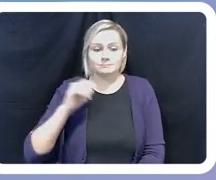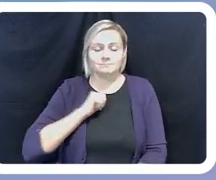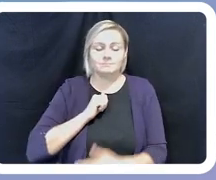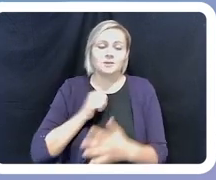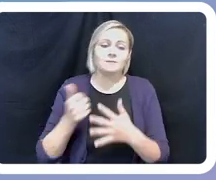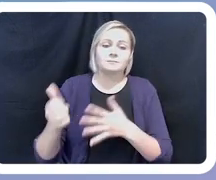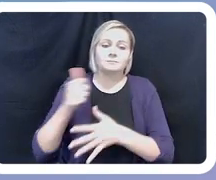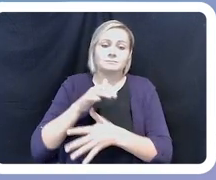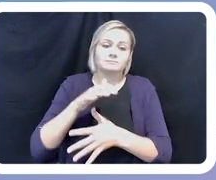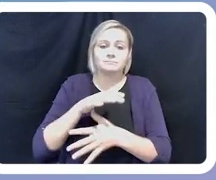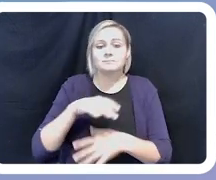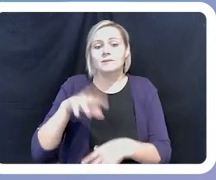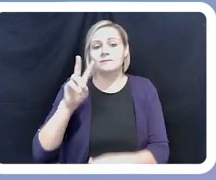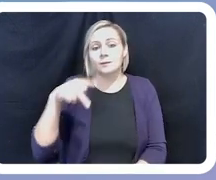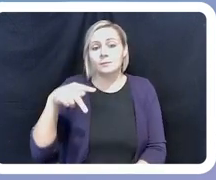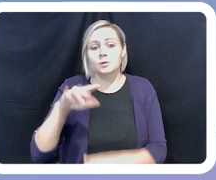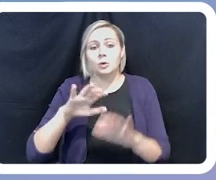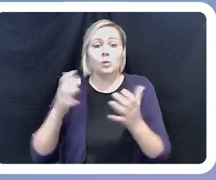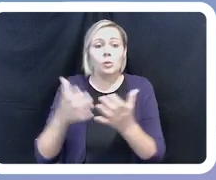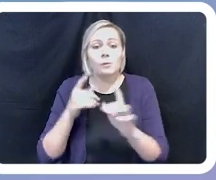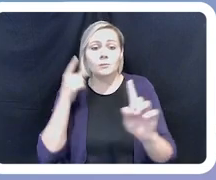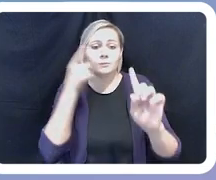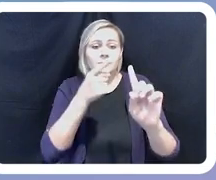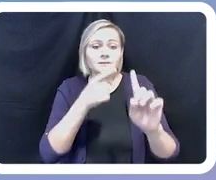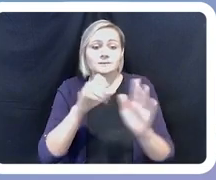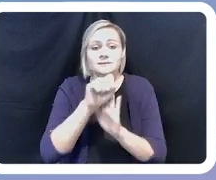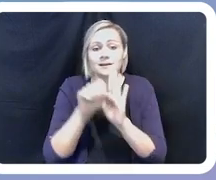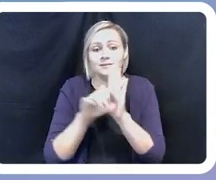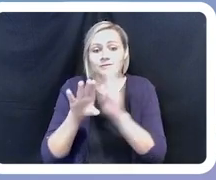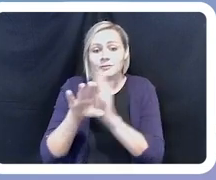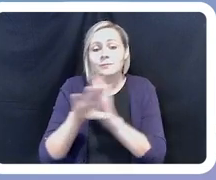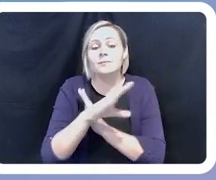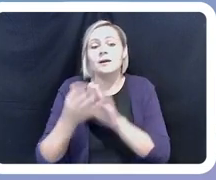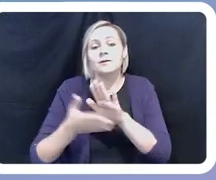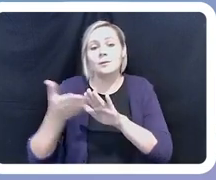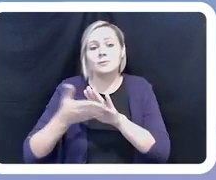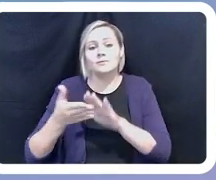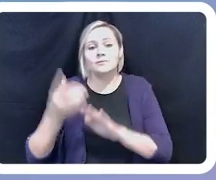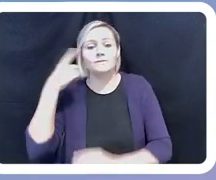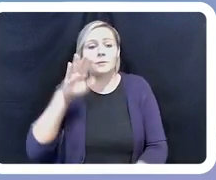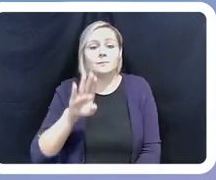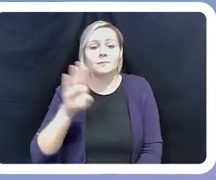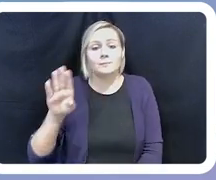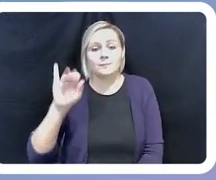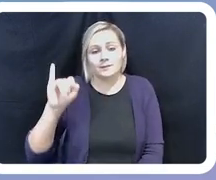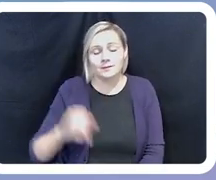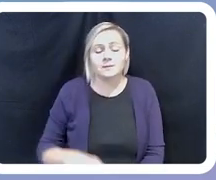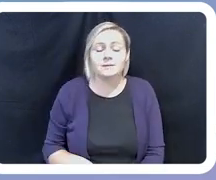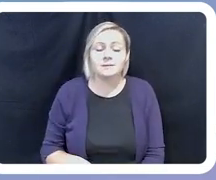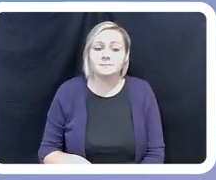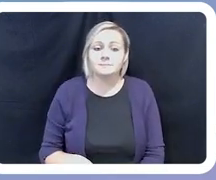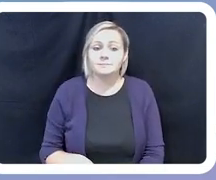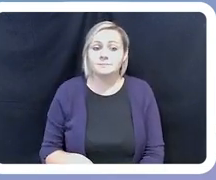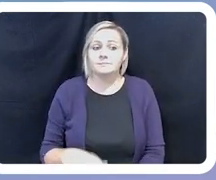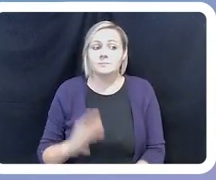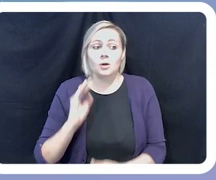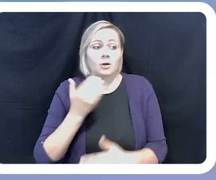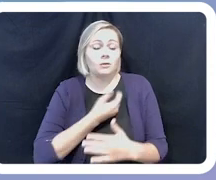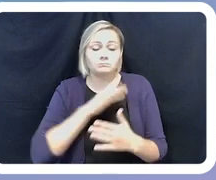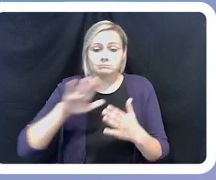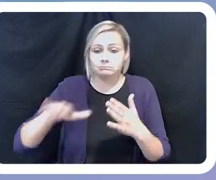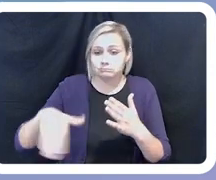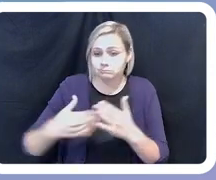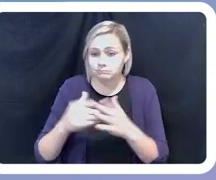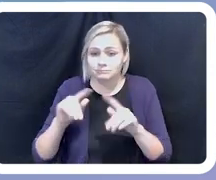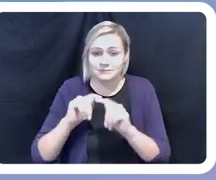as the Senior Vice President, Global Mission, State Development, and Operations at Best Buddies International. And on behalf of